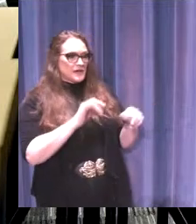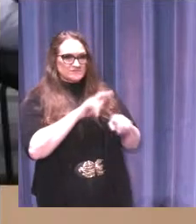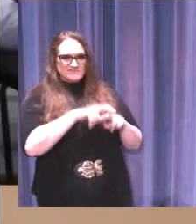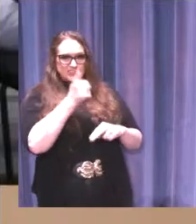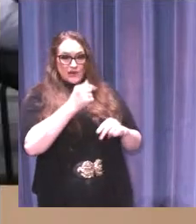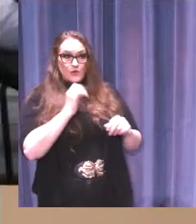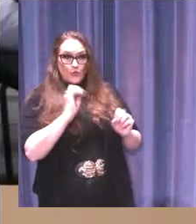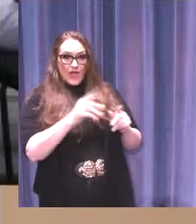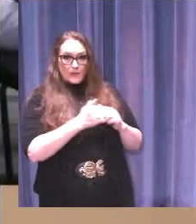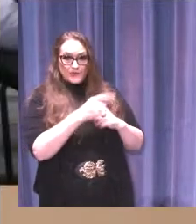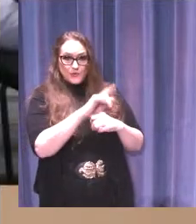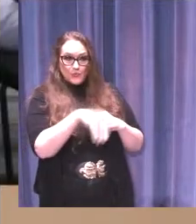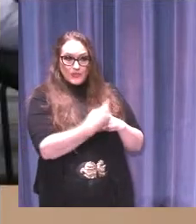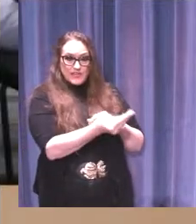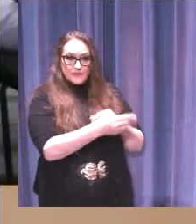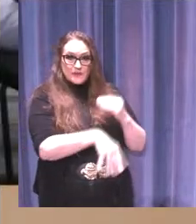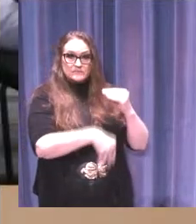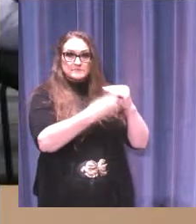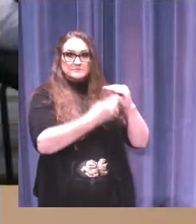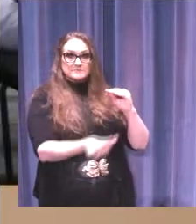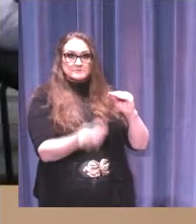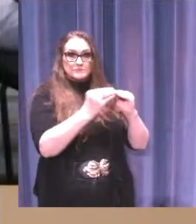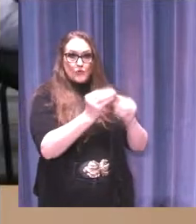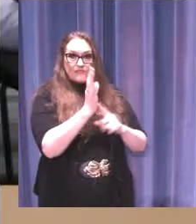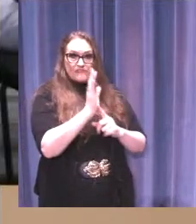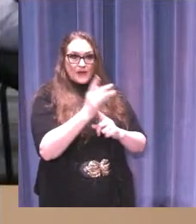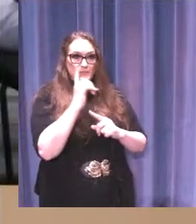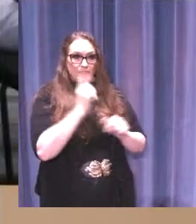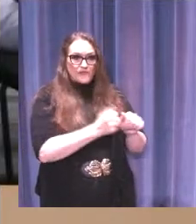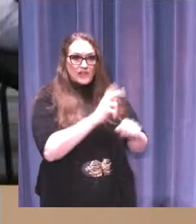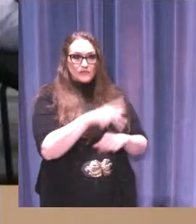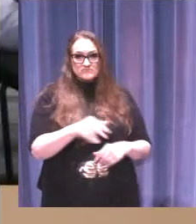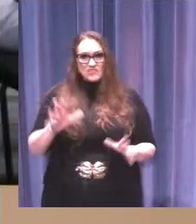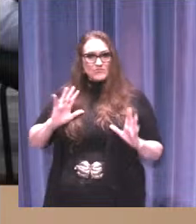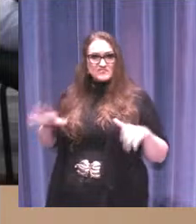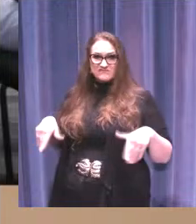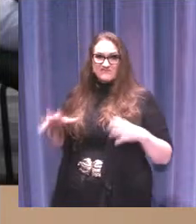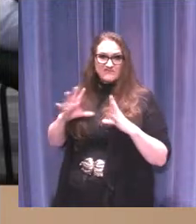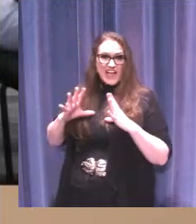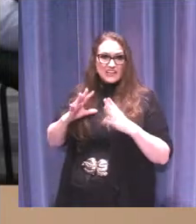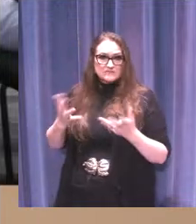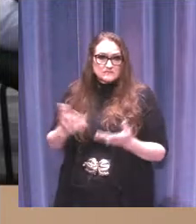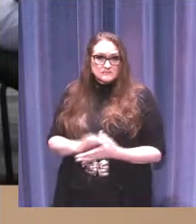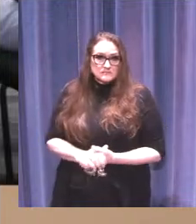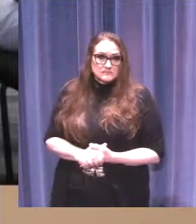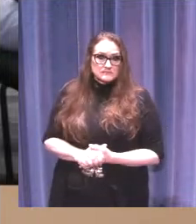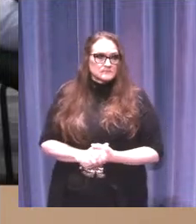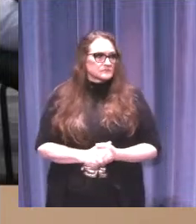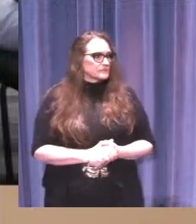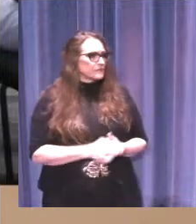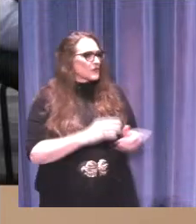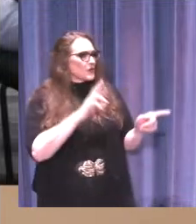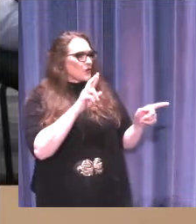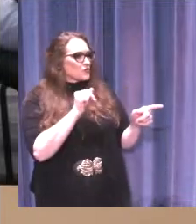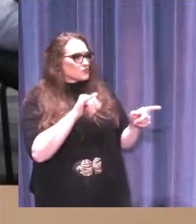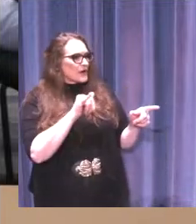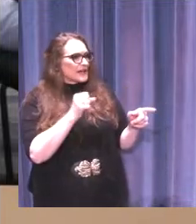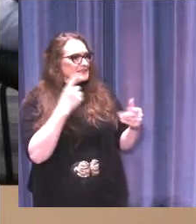give them an additional 5 minutes for a follow-up question? Yeah, that's fine. with Okay, me. very good. Yeah. Mr. Trustee Reyes?